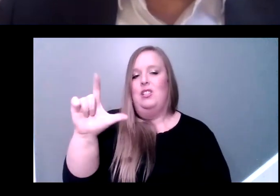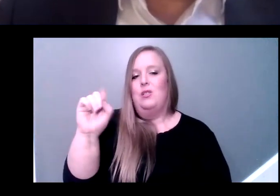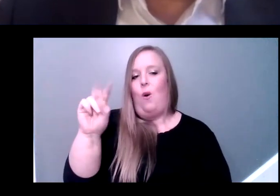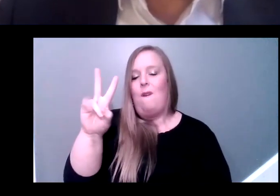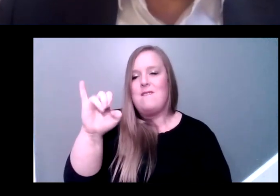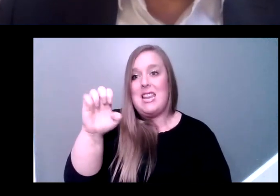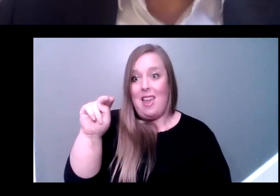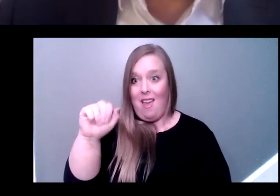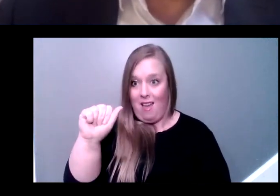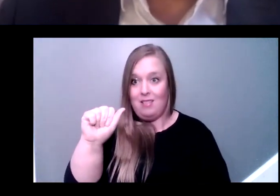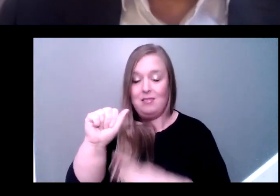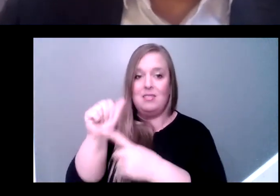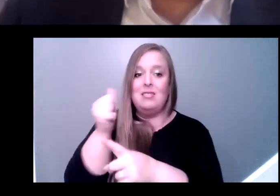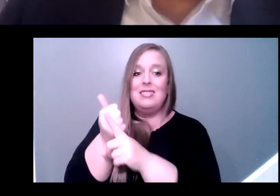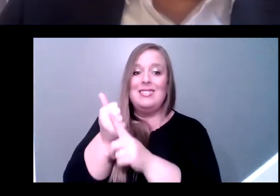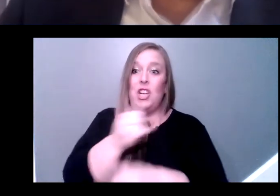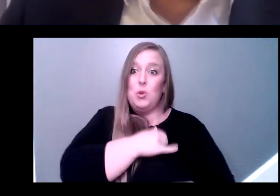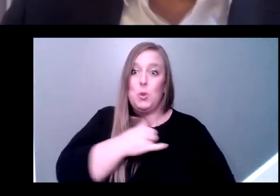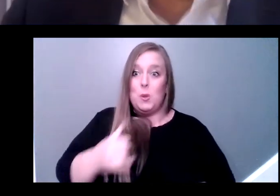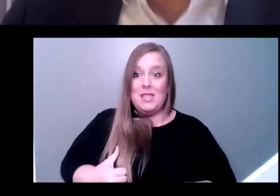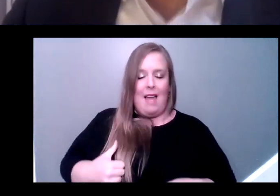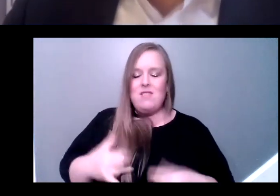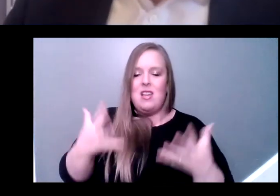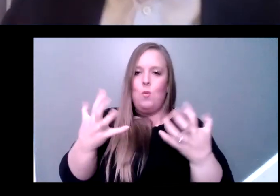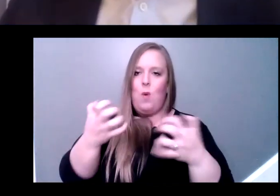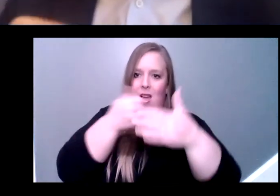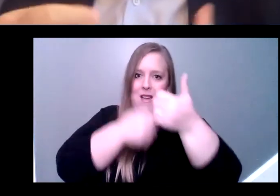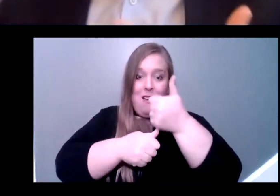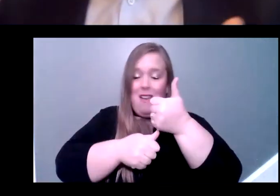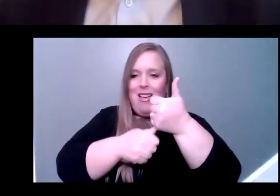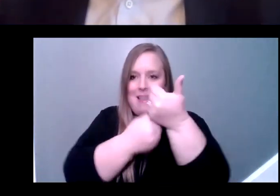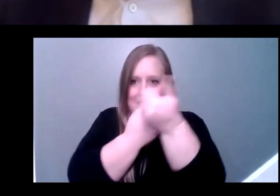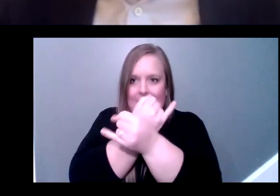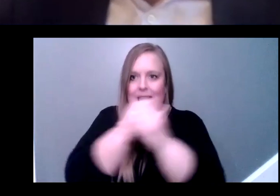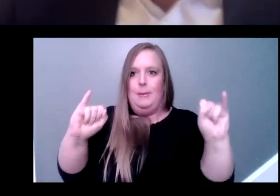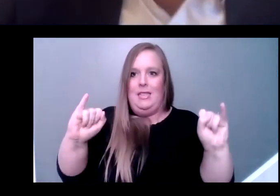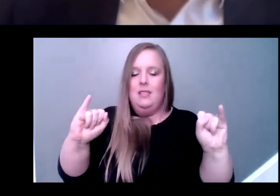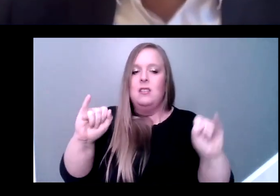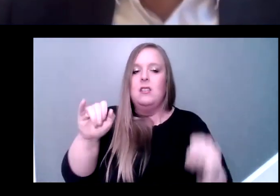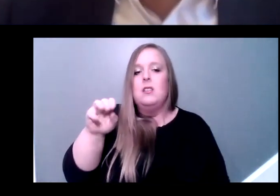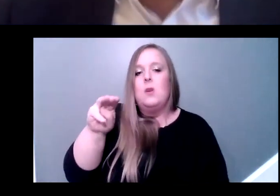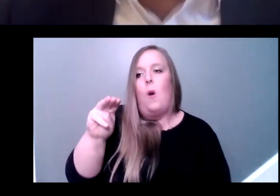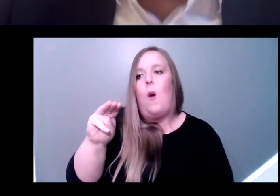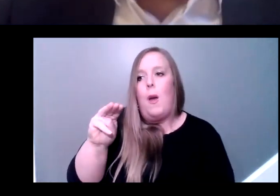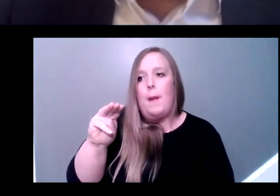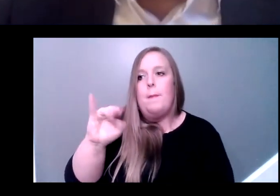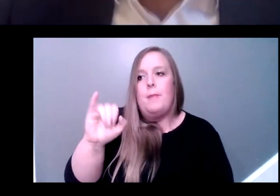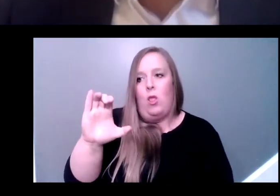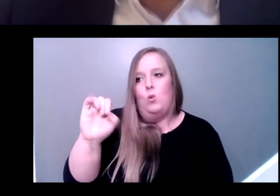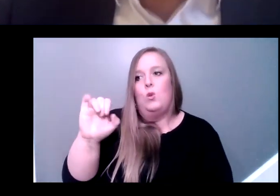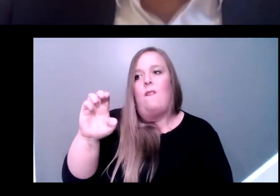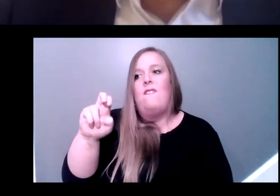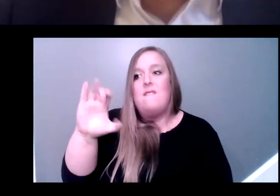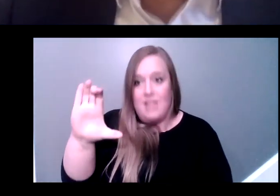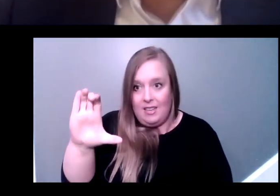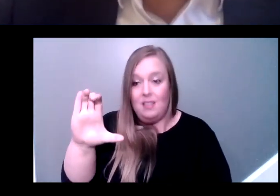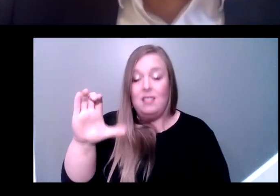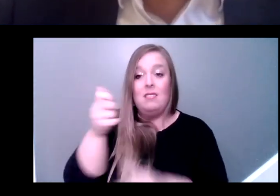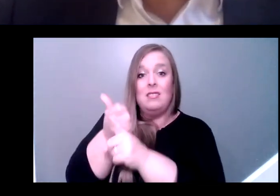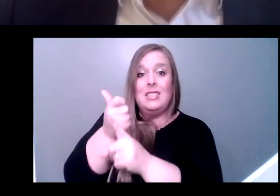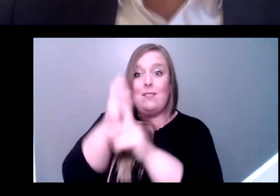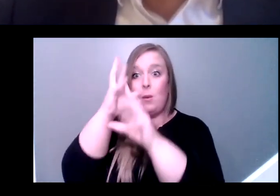this becomes an us versus them proposition. Again, we've seen that in many other places in the